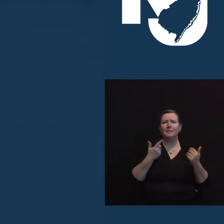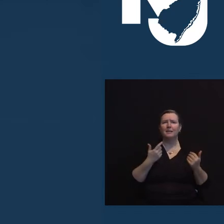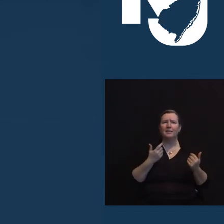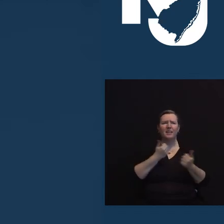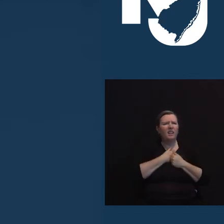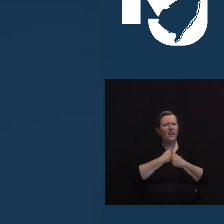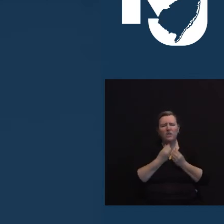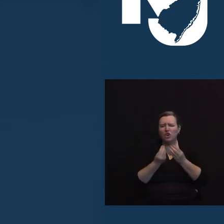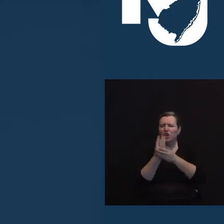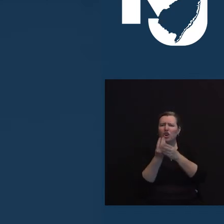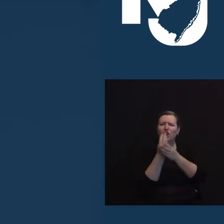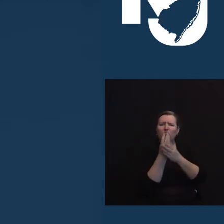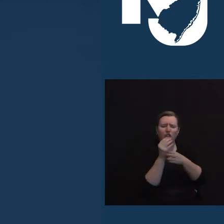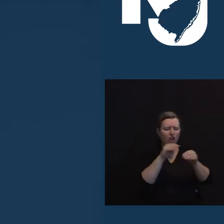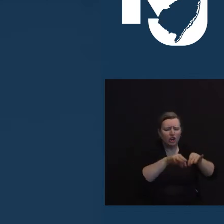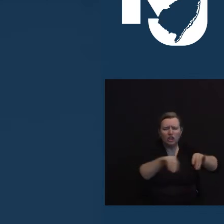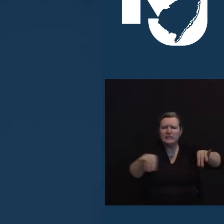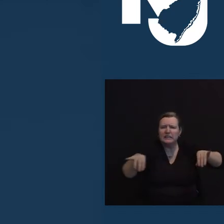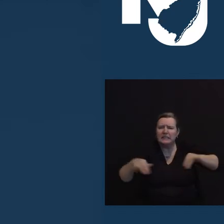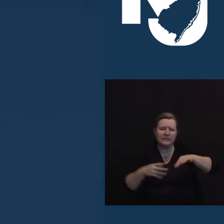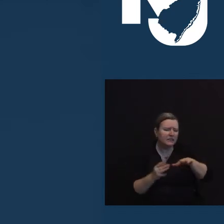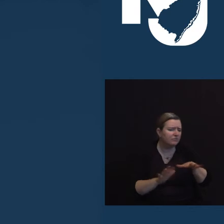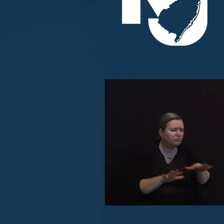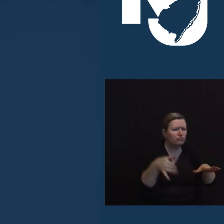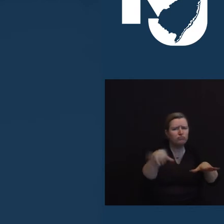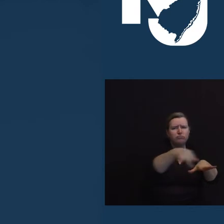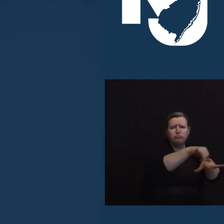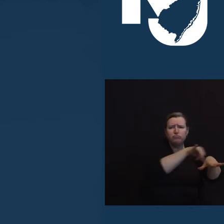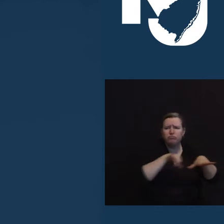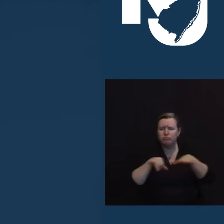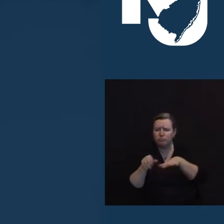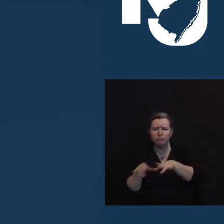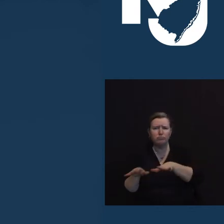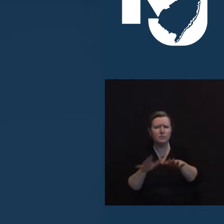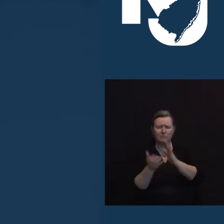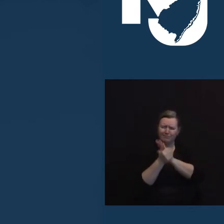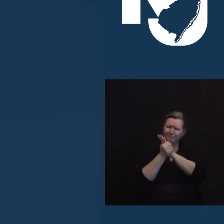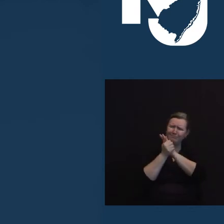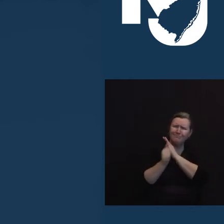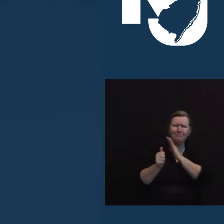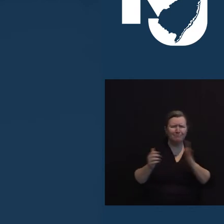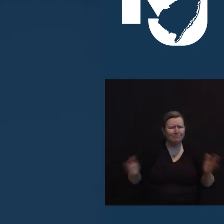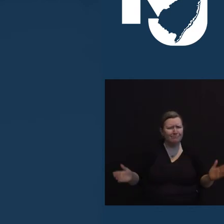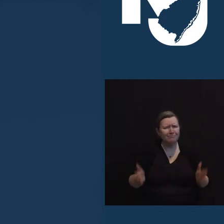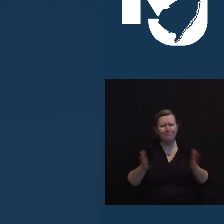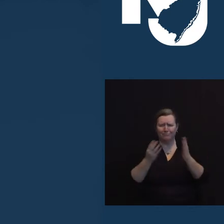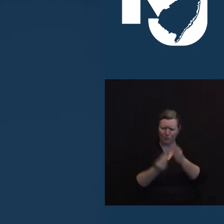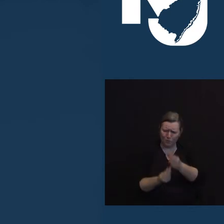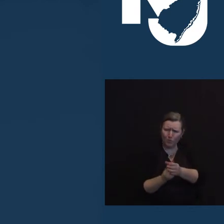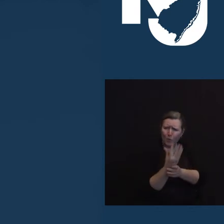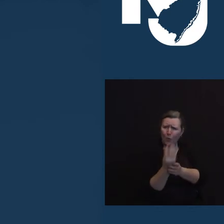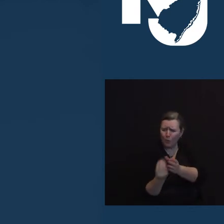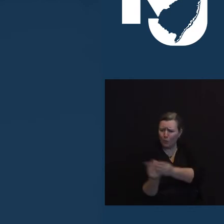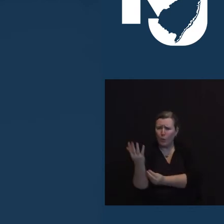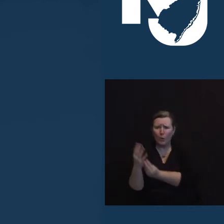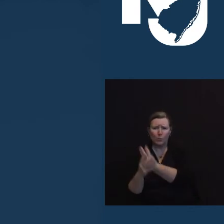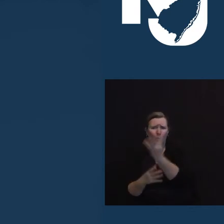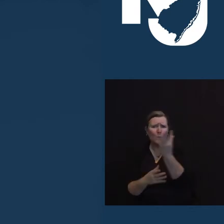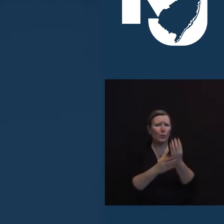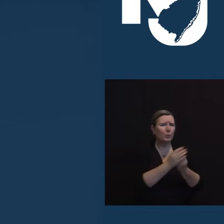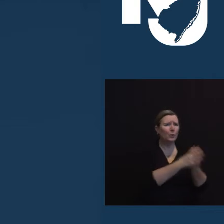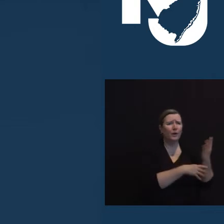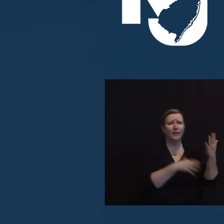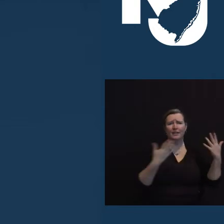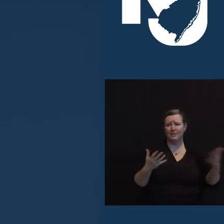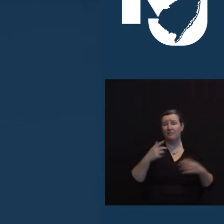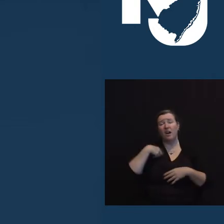green thumb that could push any plant to fulfill its potential. Glenda leaves behind her siblings,